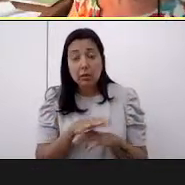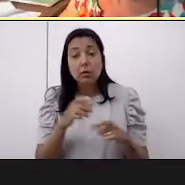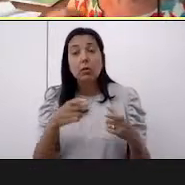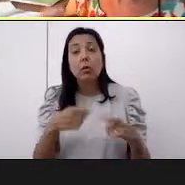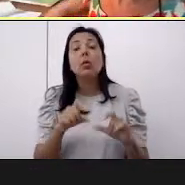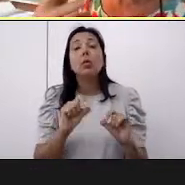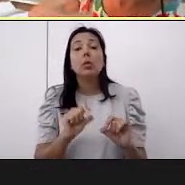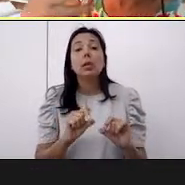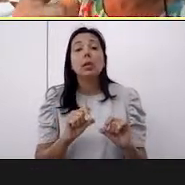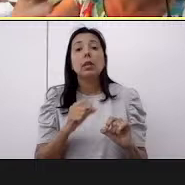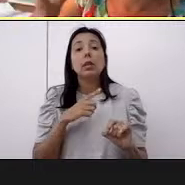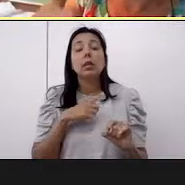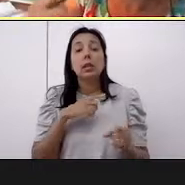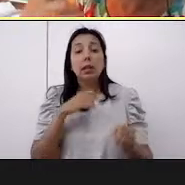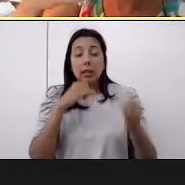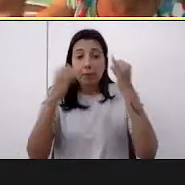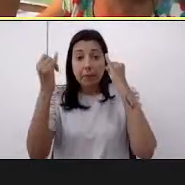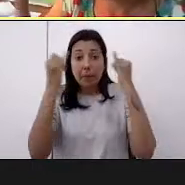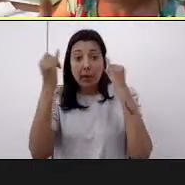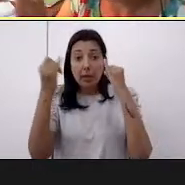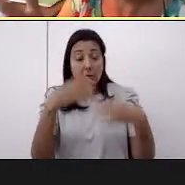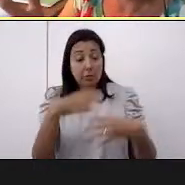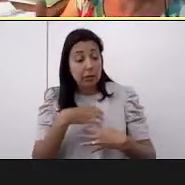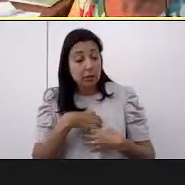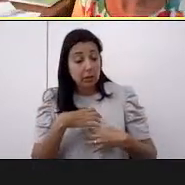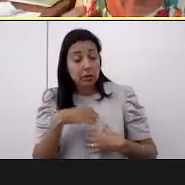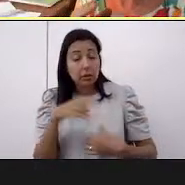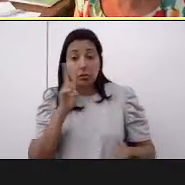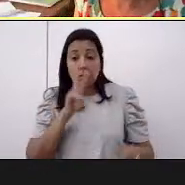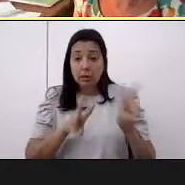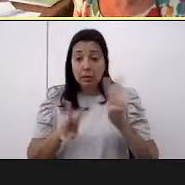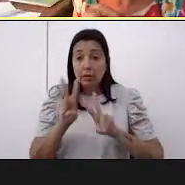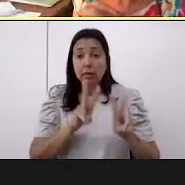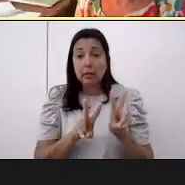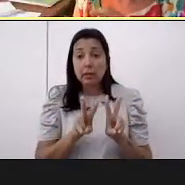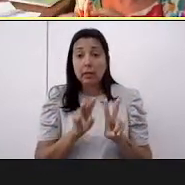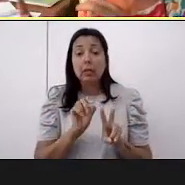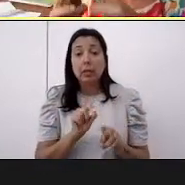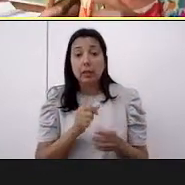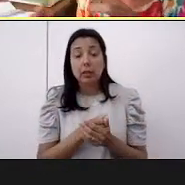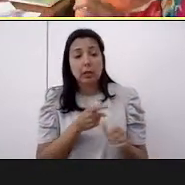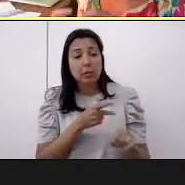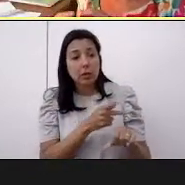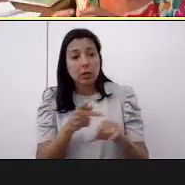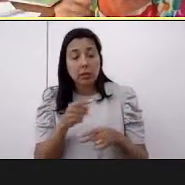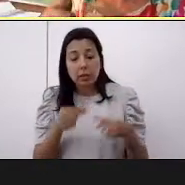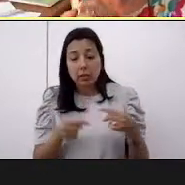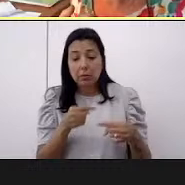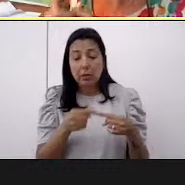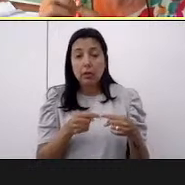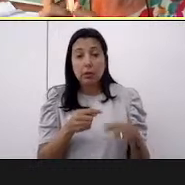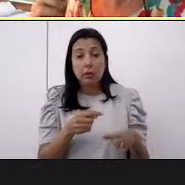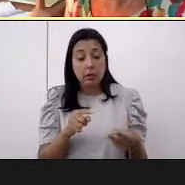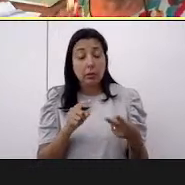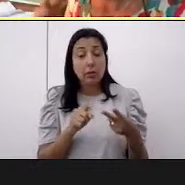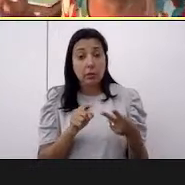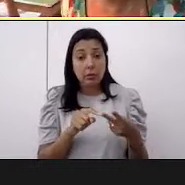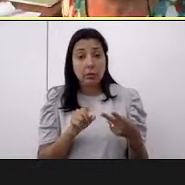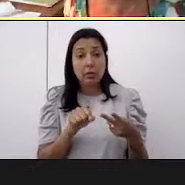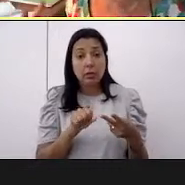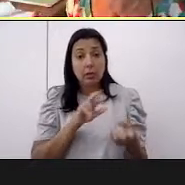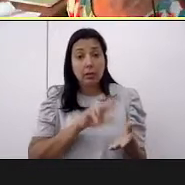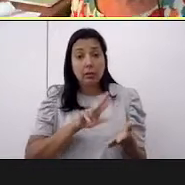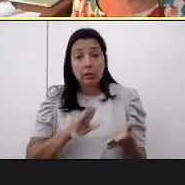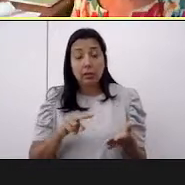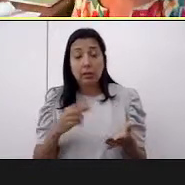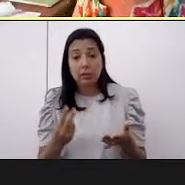is tried to be pursued through the policy, and a set of instruments which sometimes are a bit different from the vision which is